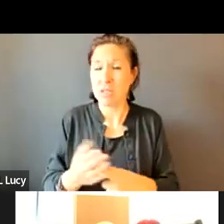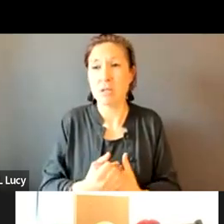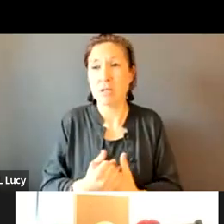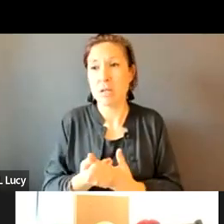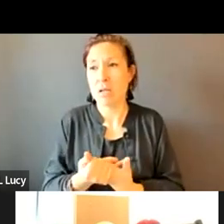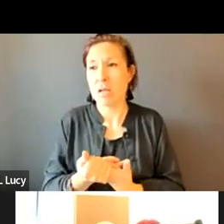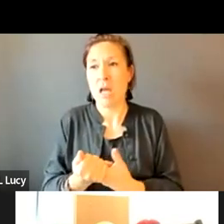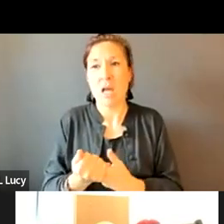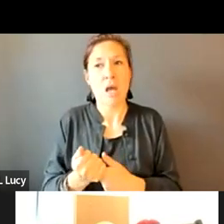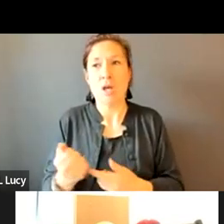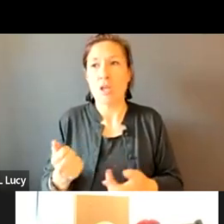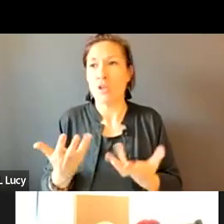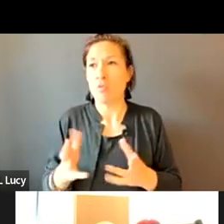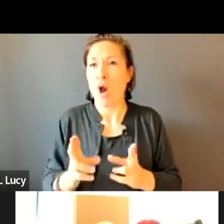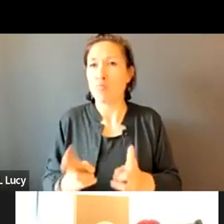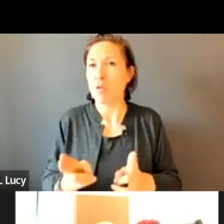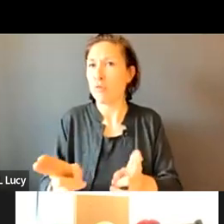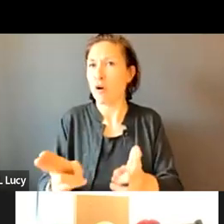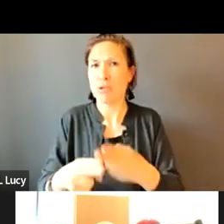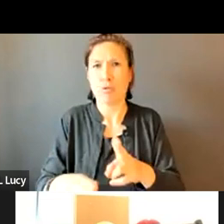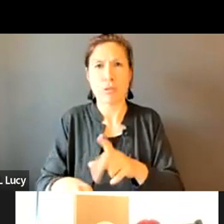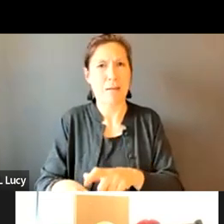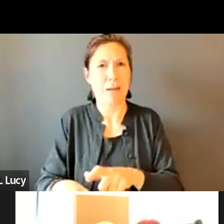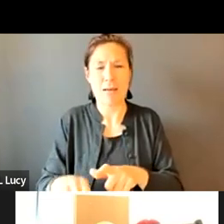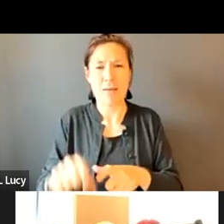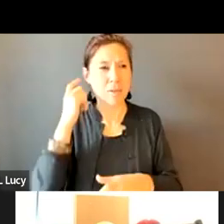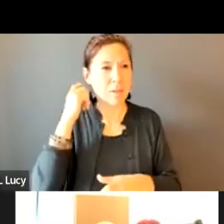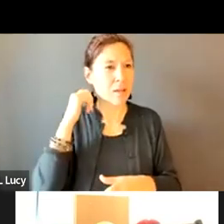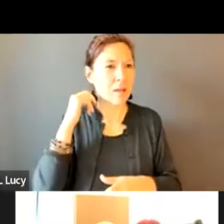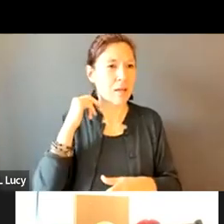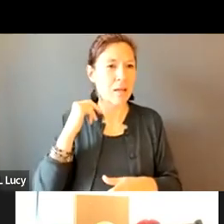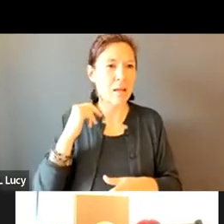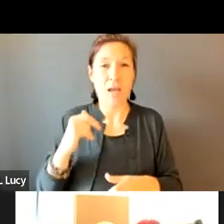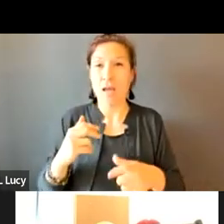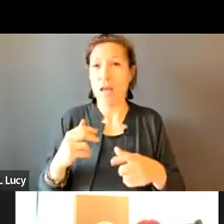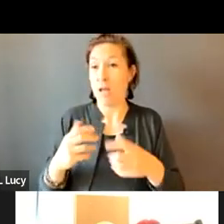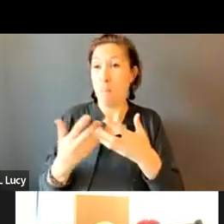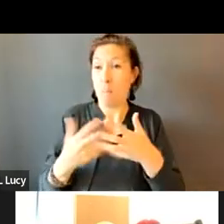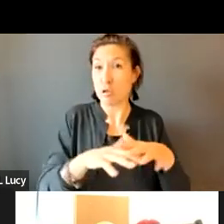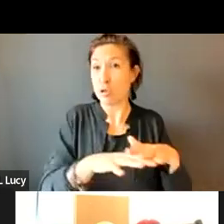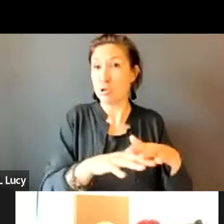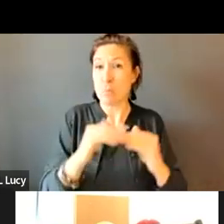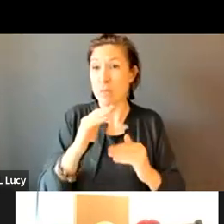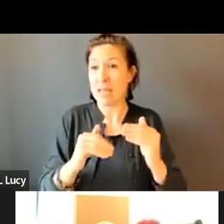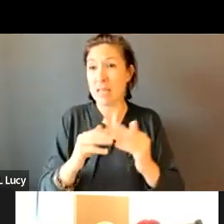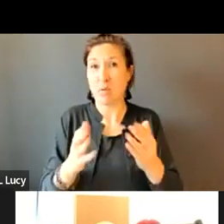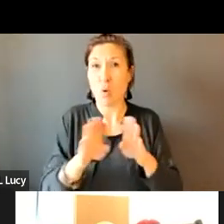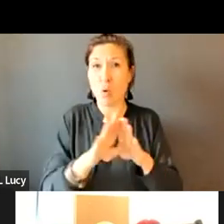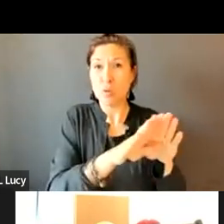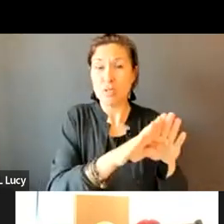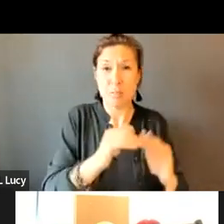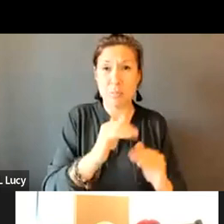Rush forward in a very short amount of time and put a series of mergers or consolidations or closures on the table